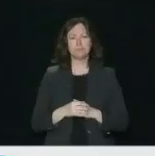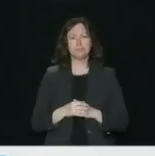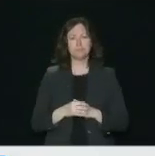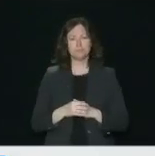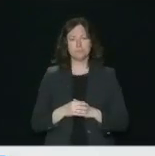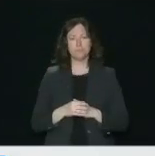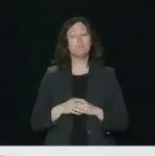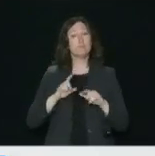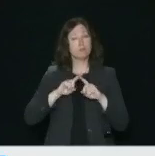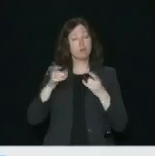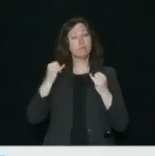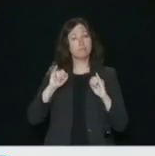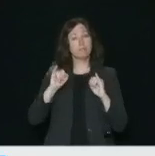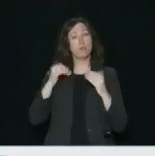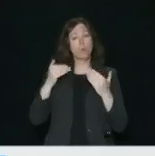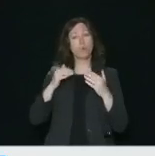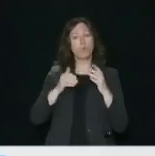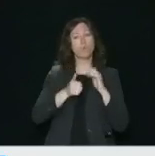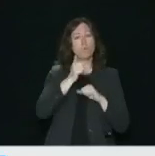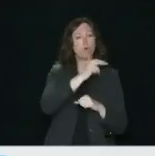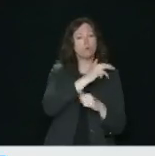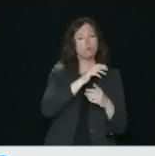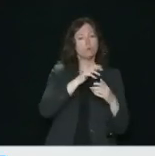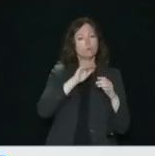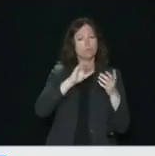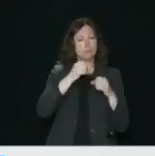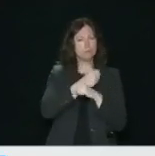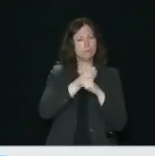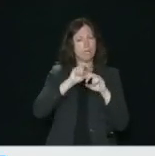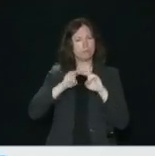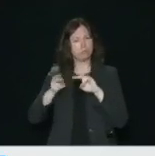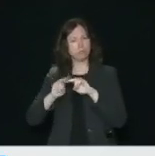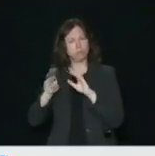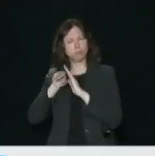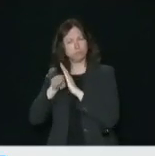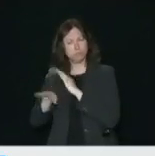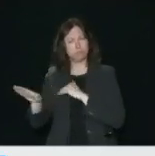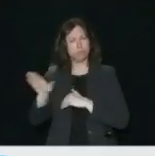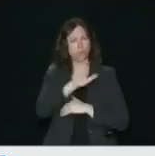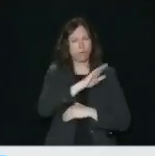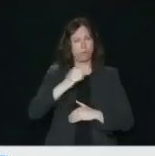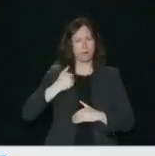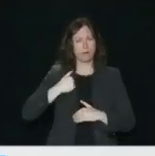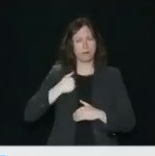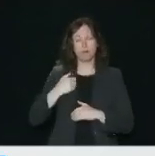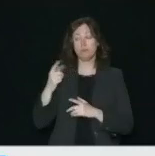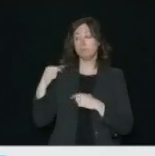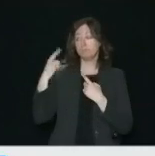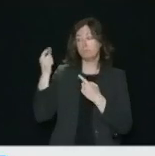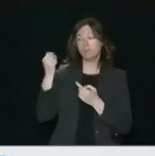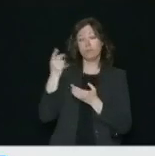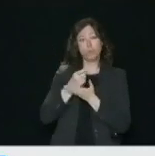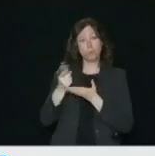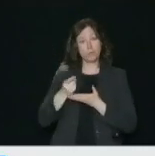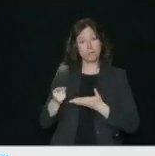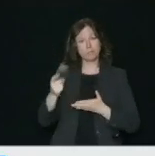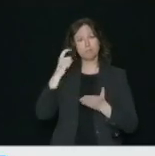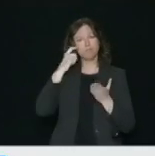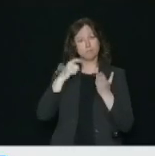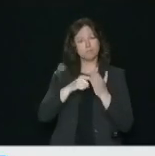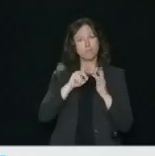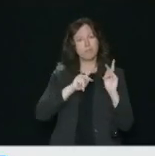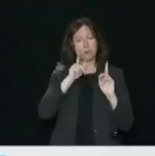along with strong protection afforded by being up to date with your COVID-19 vaccines, have reduced the impact and severity of the